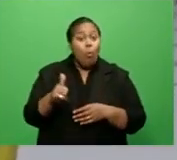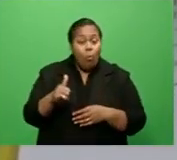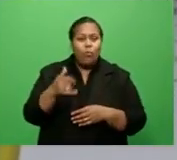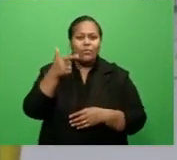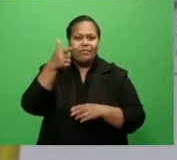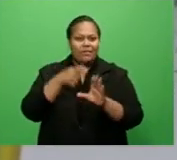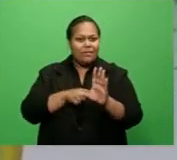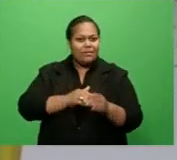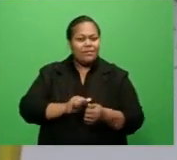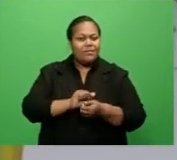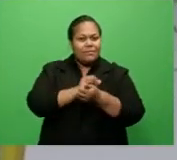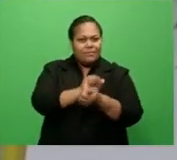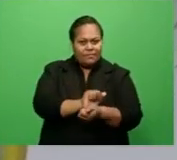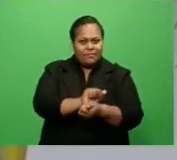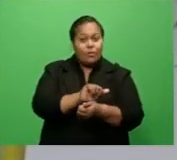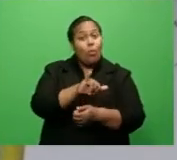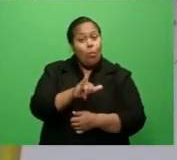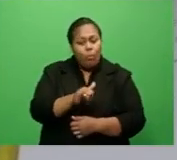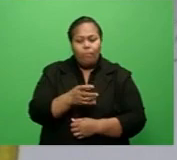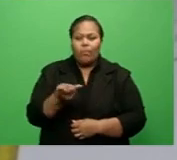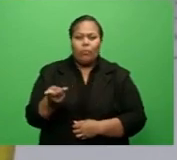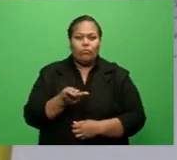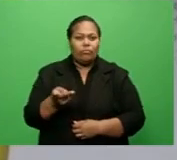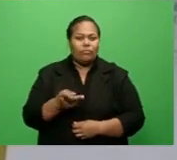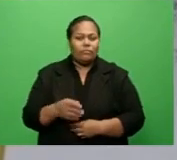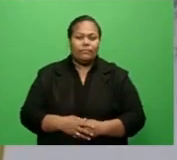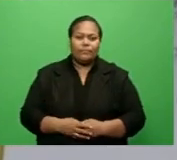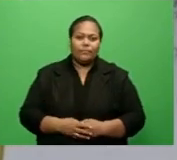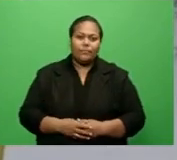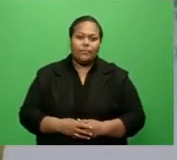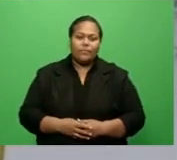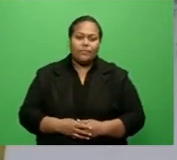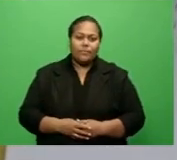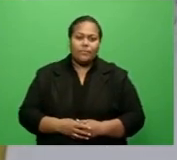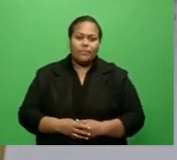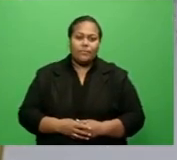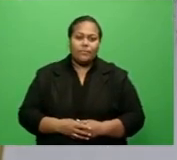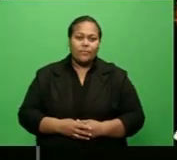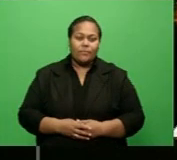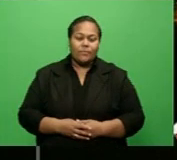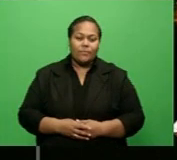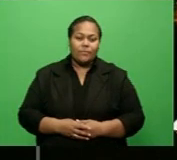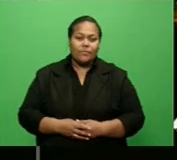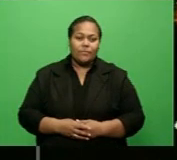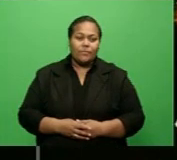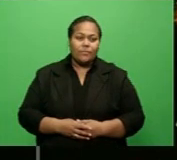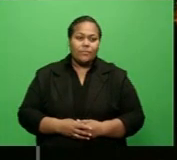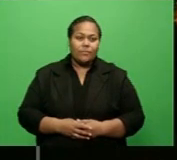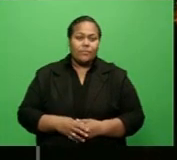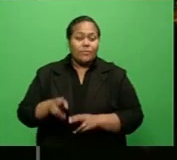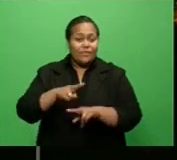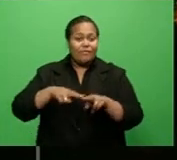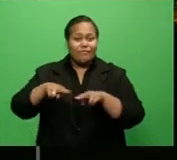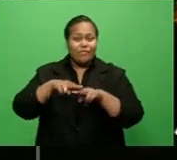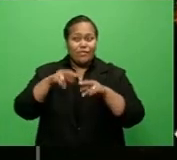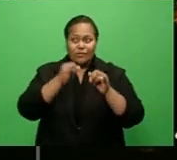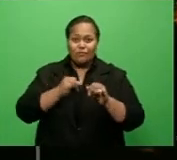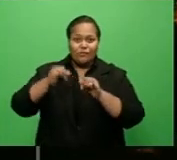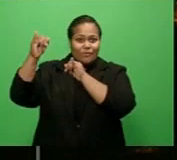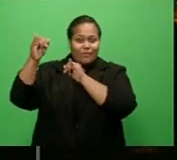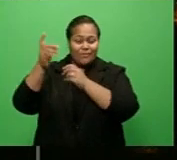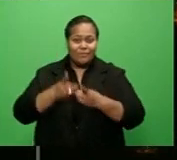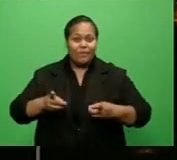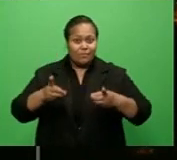years imprisonment or both. Josai Nanunga, FBC News. The Fiji Immigration Department will